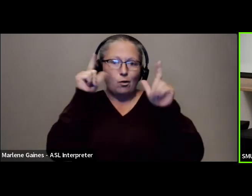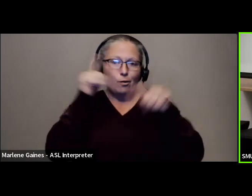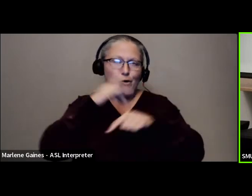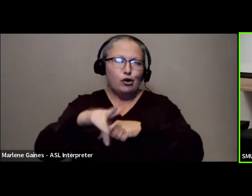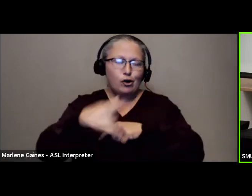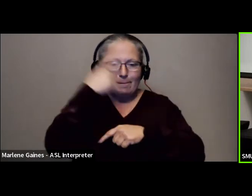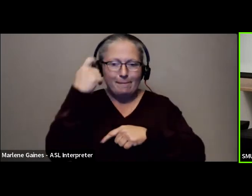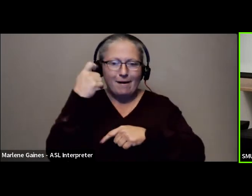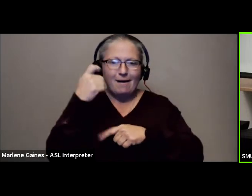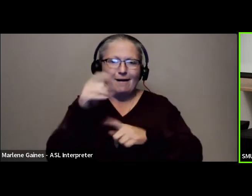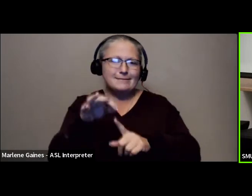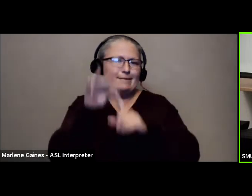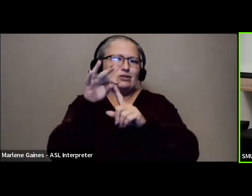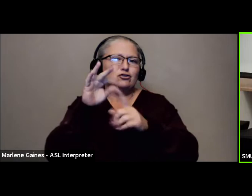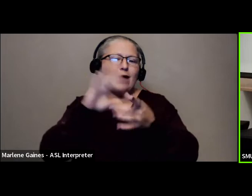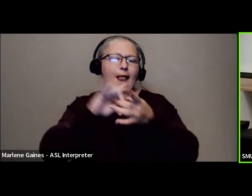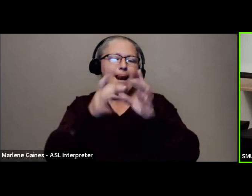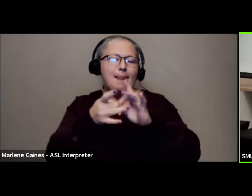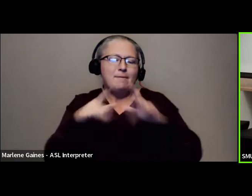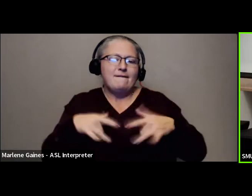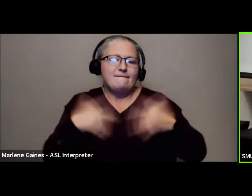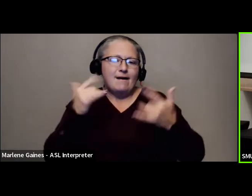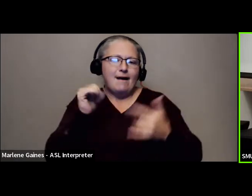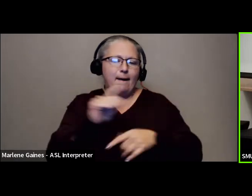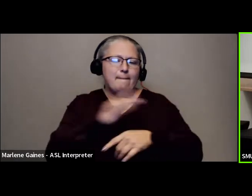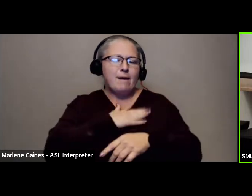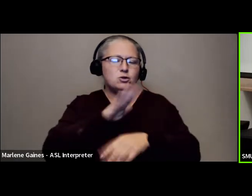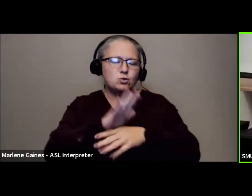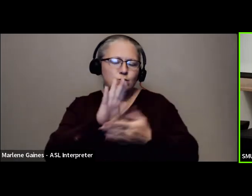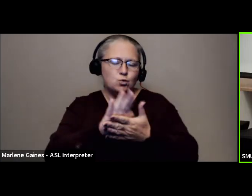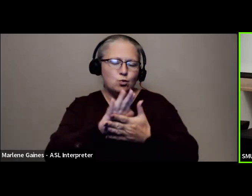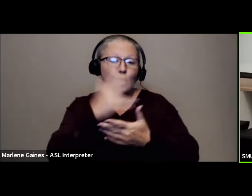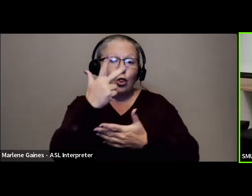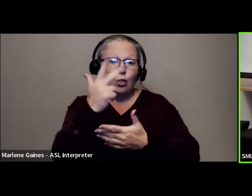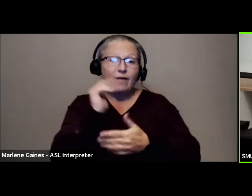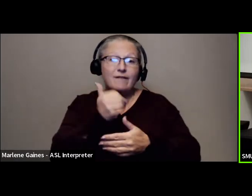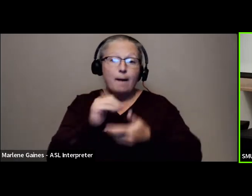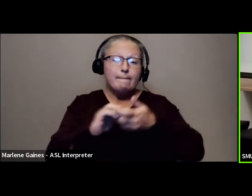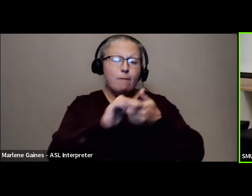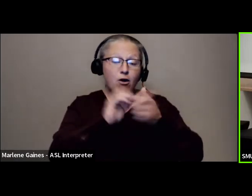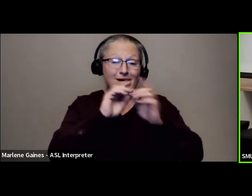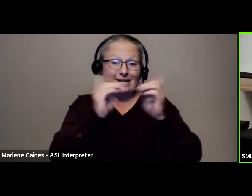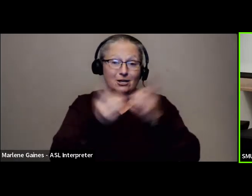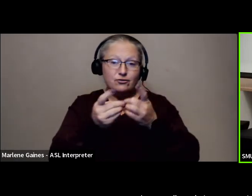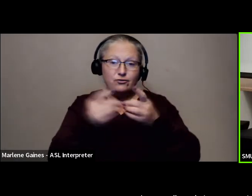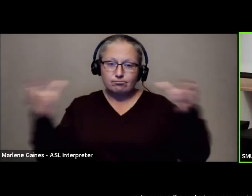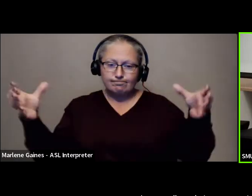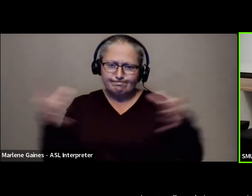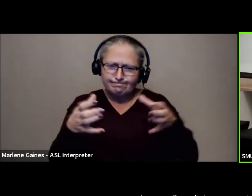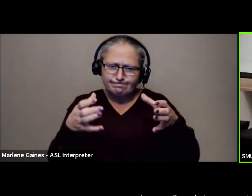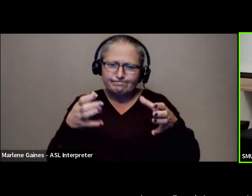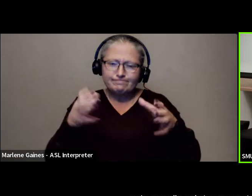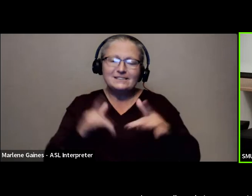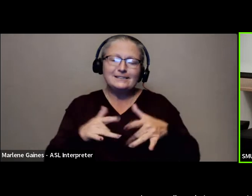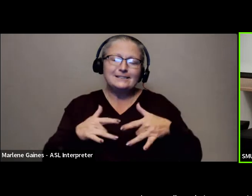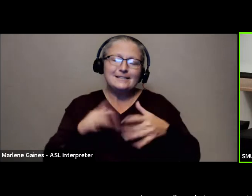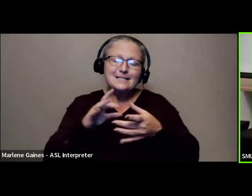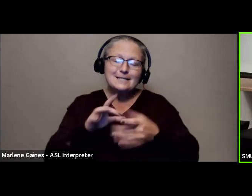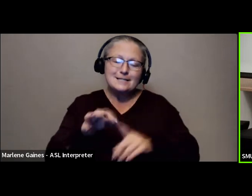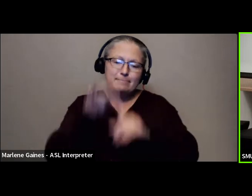because we had a special Olympics event at my school. Three of our partner districts got together to have a special